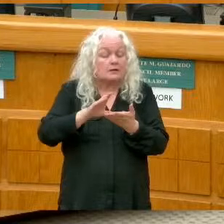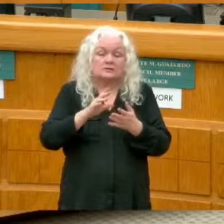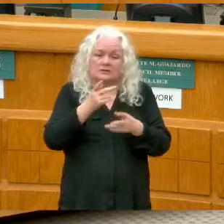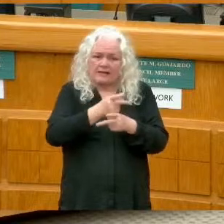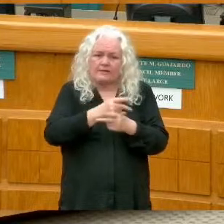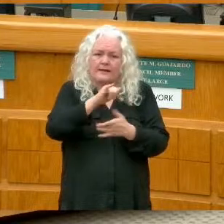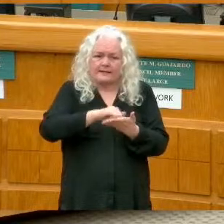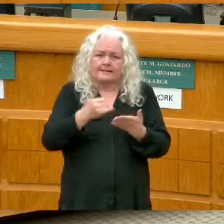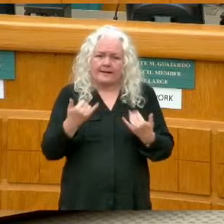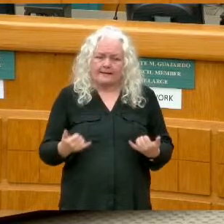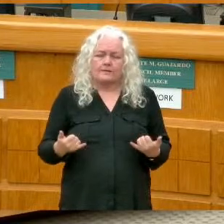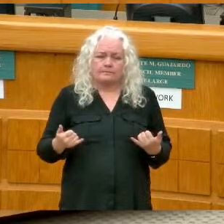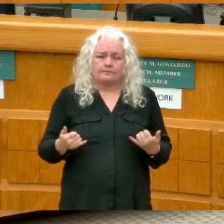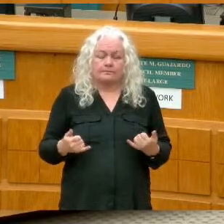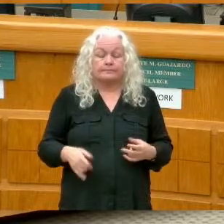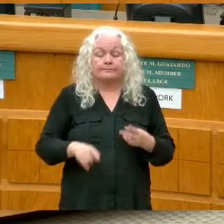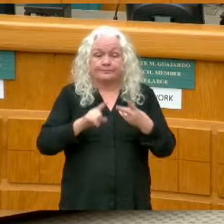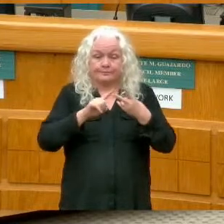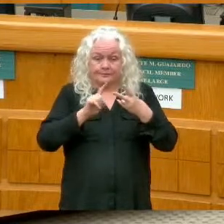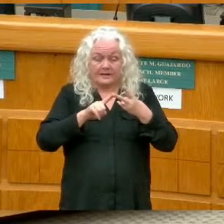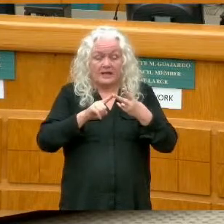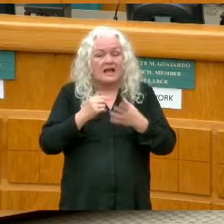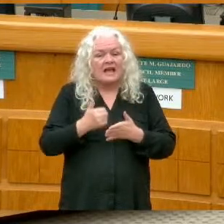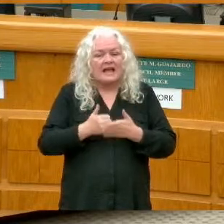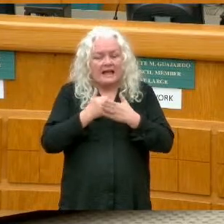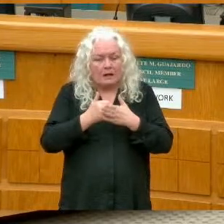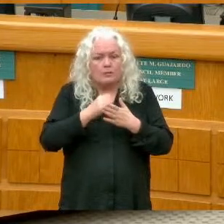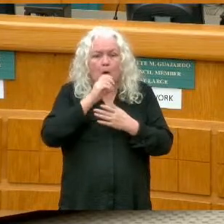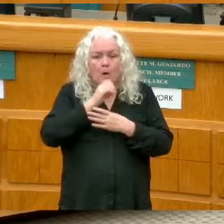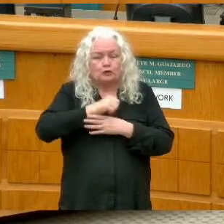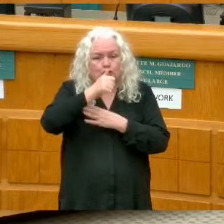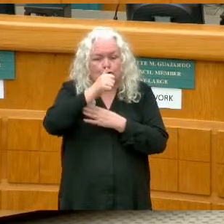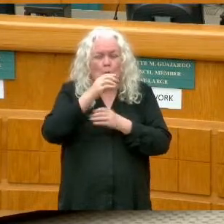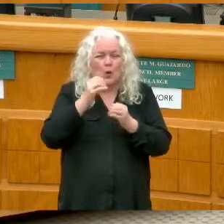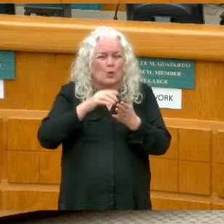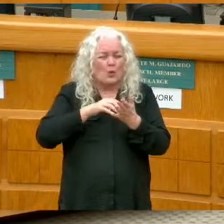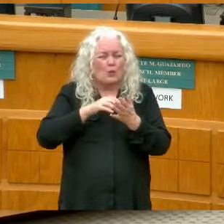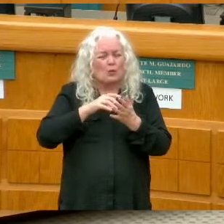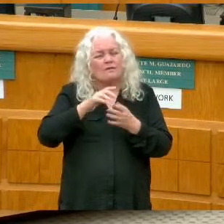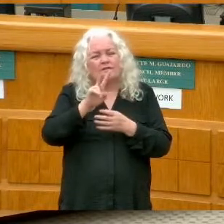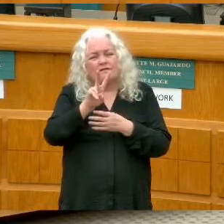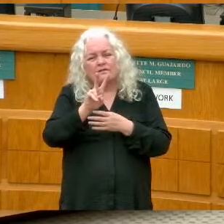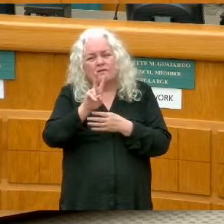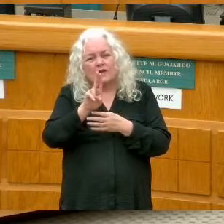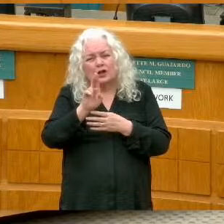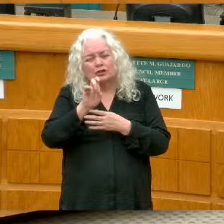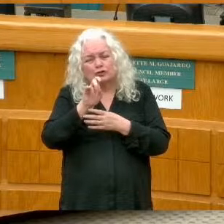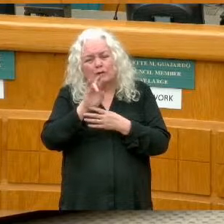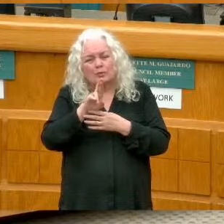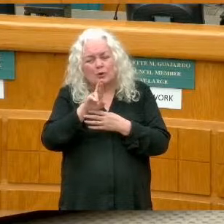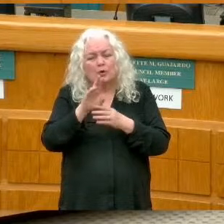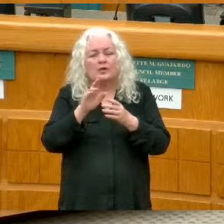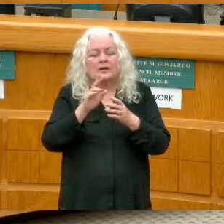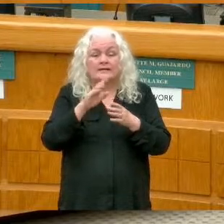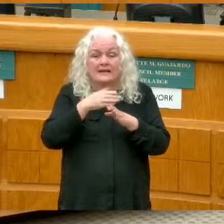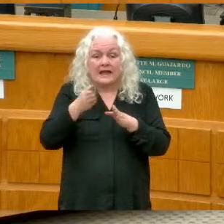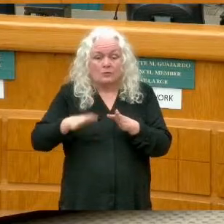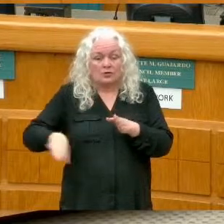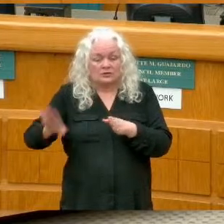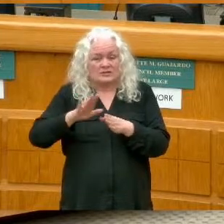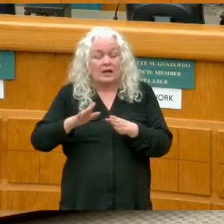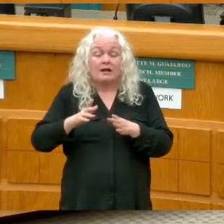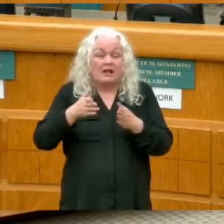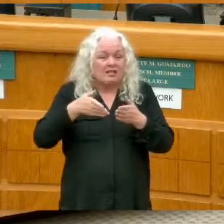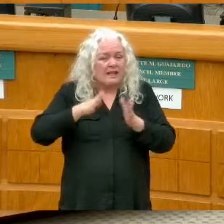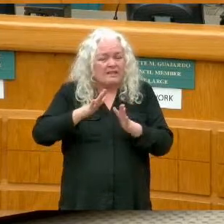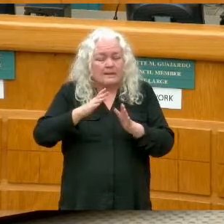now. Number 2, help out elderly or vulnerable neighbors. Speak to them now about allowing you to pick up